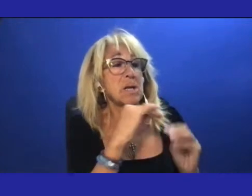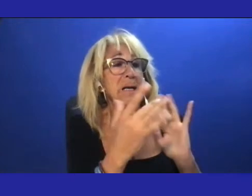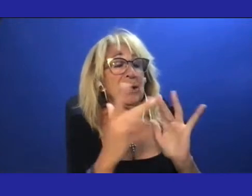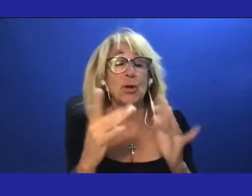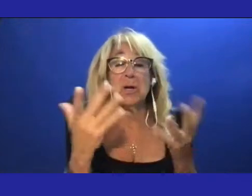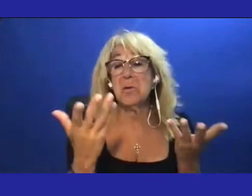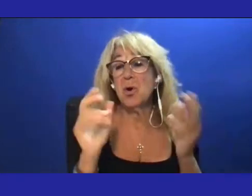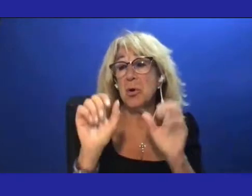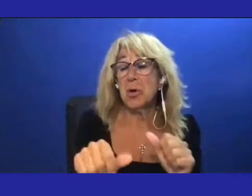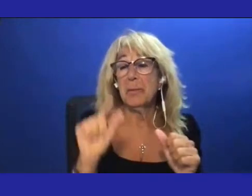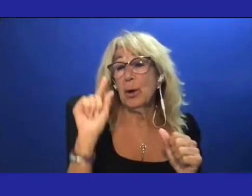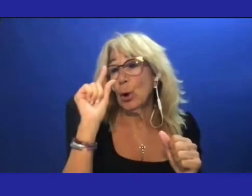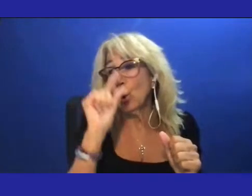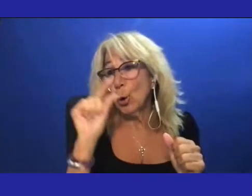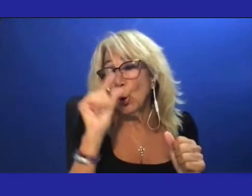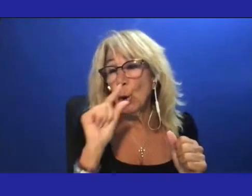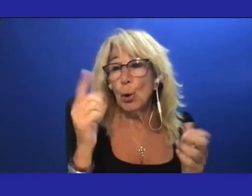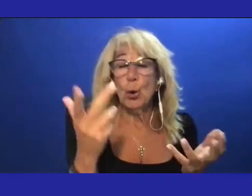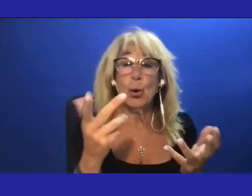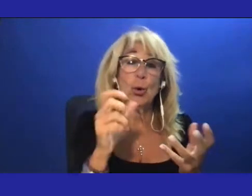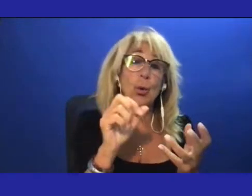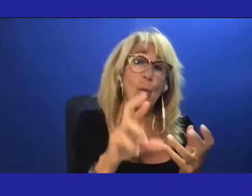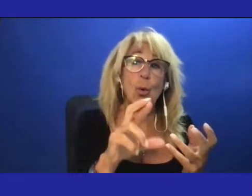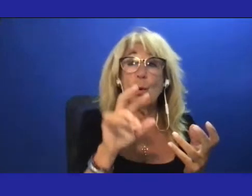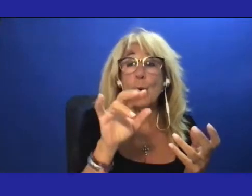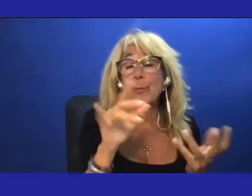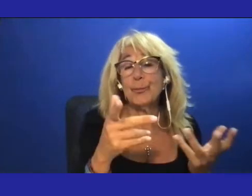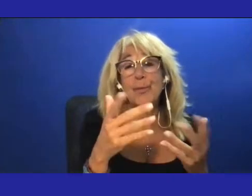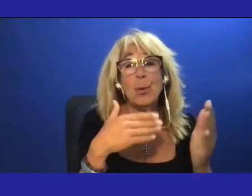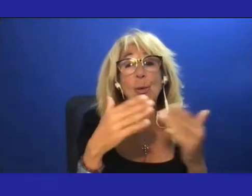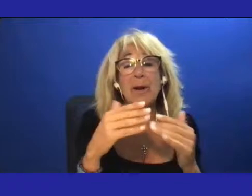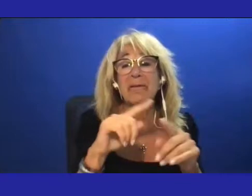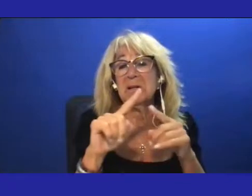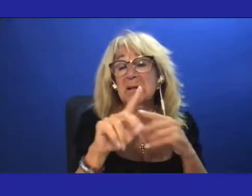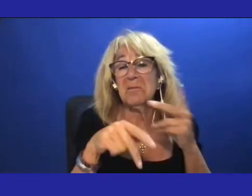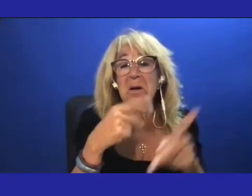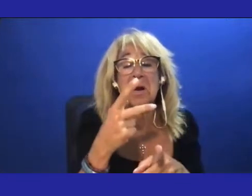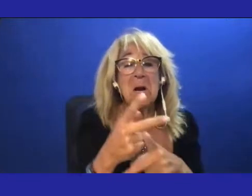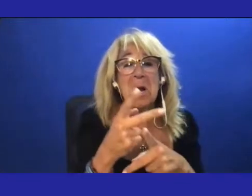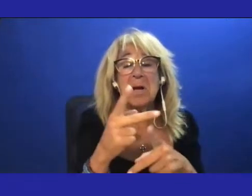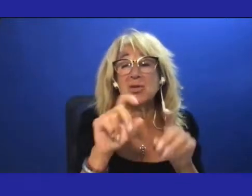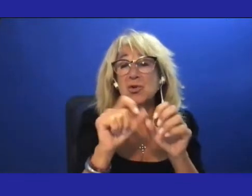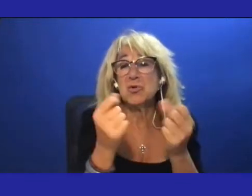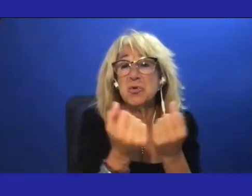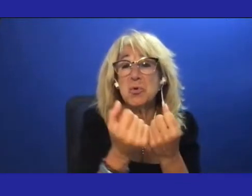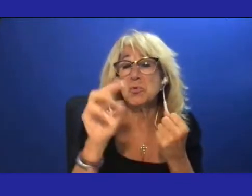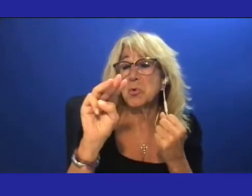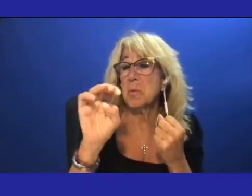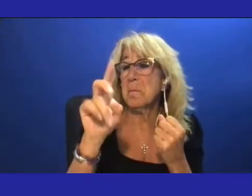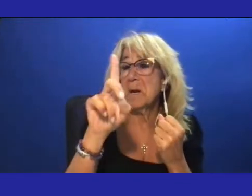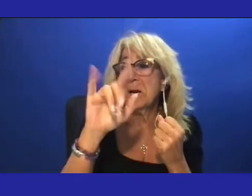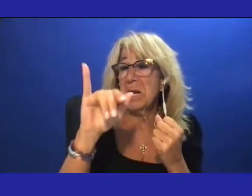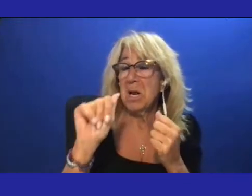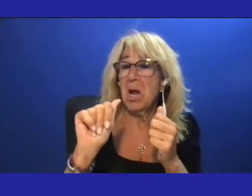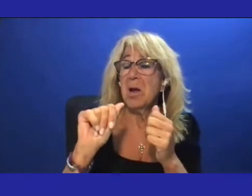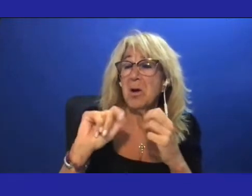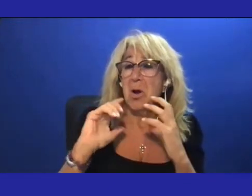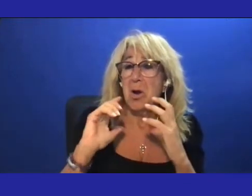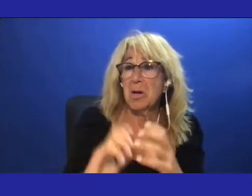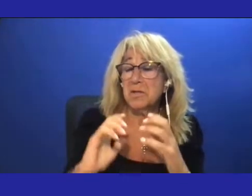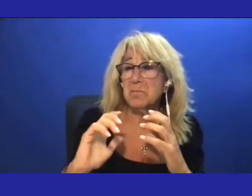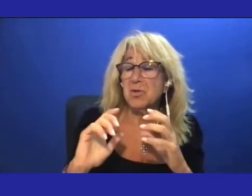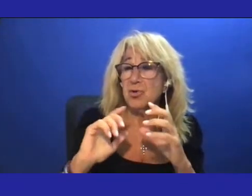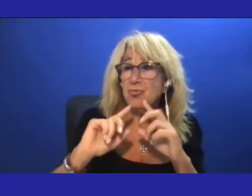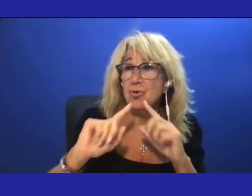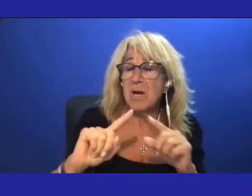Google rating or a Yelp rating and review, etc. And so with that, we can provide a little bit of